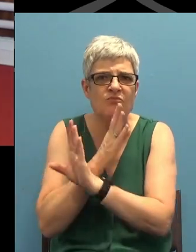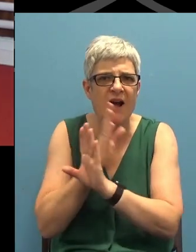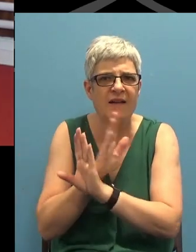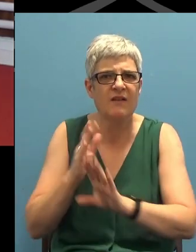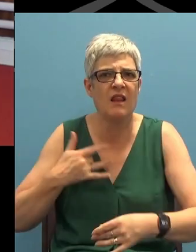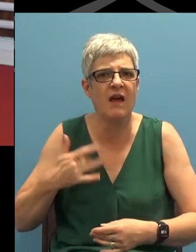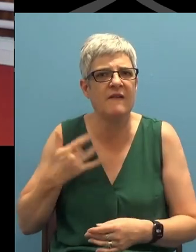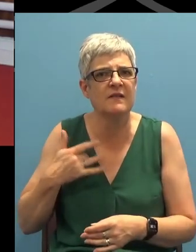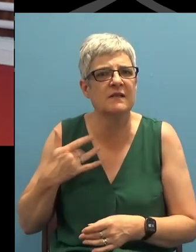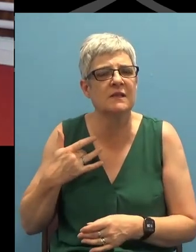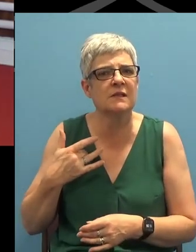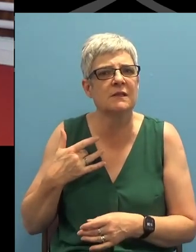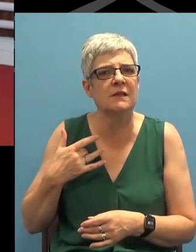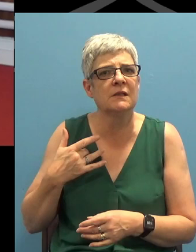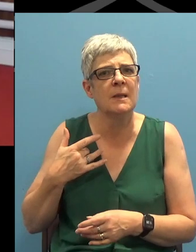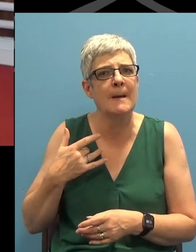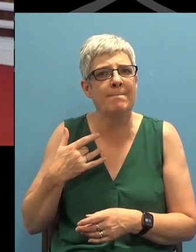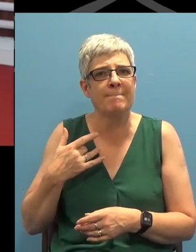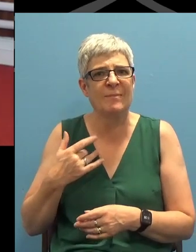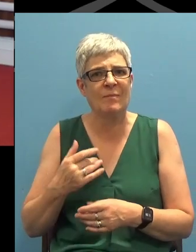areas of our lives.